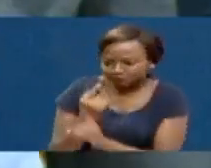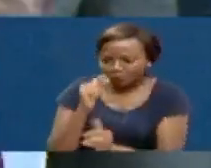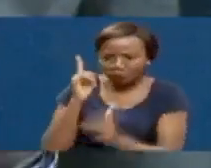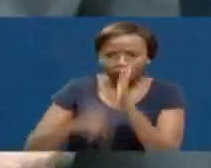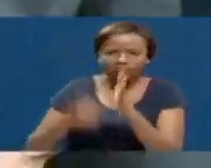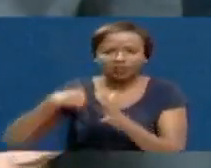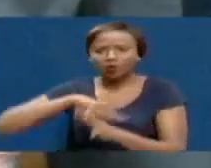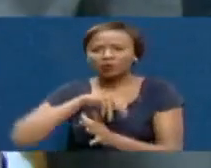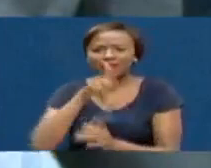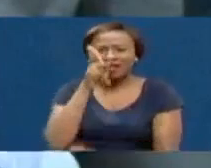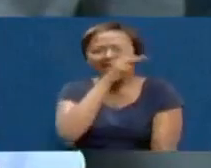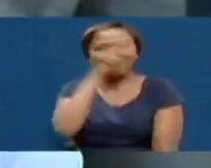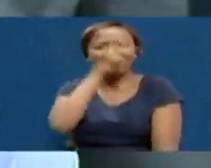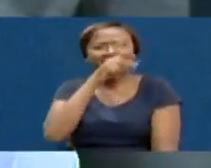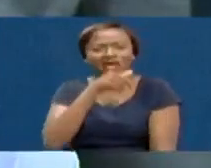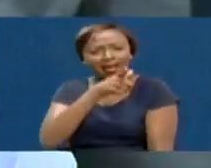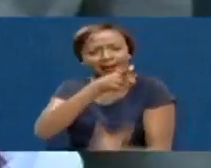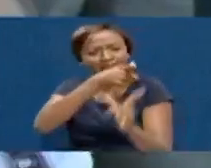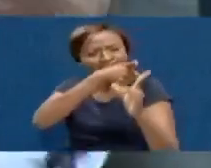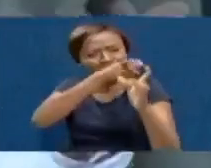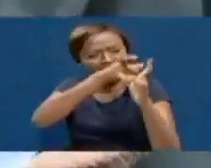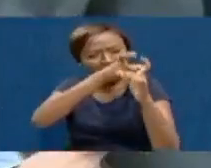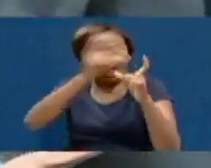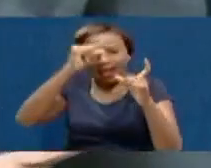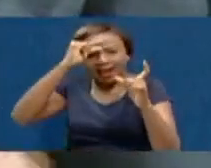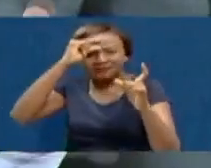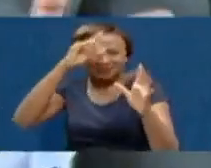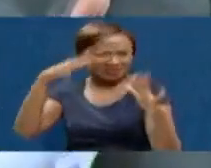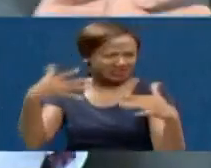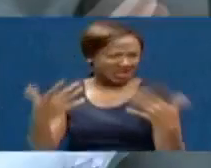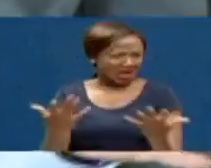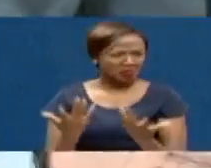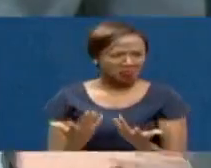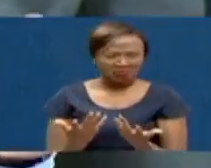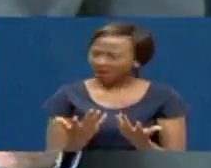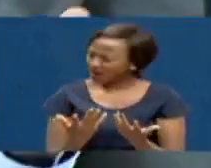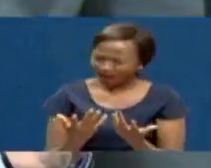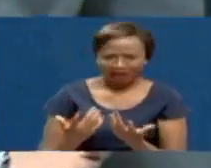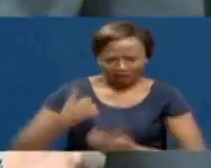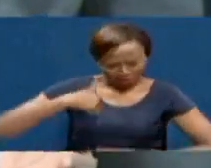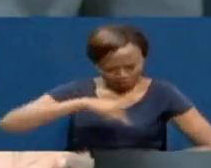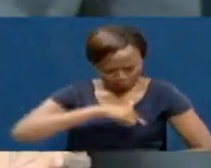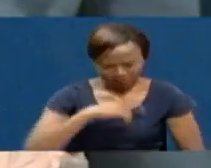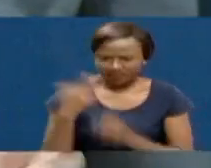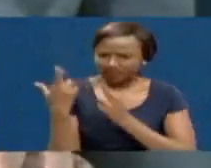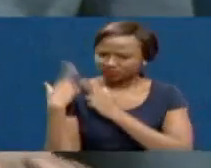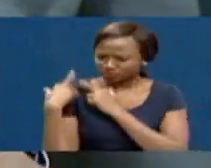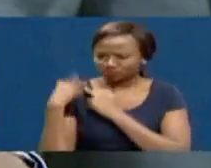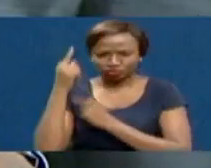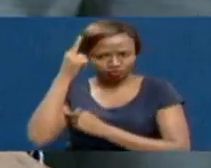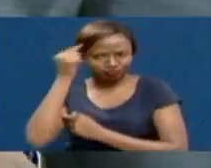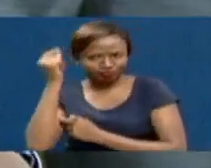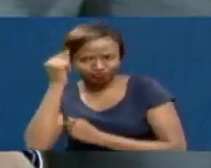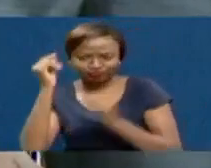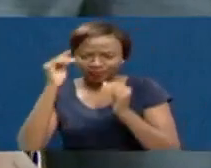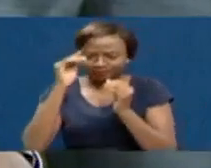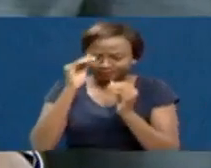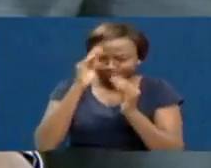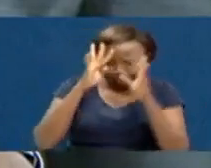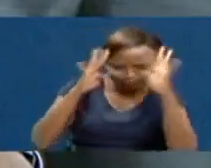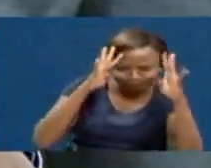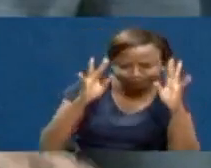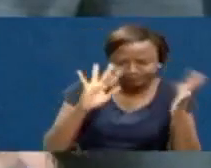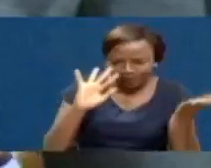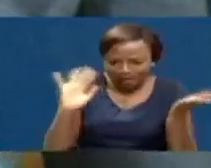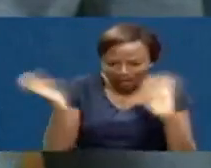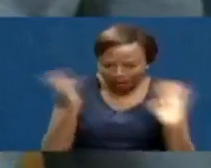to cry wolf and to start blaming the government at that point, because it will be late. We need to think